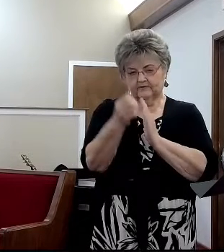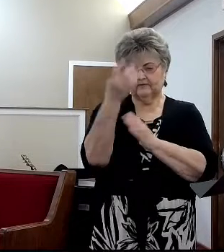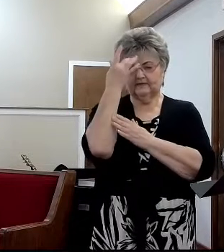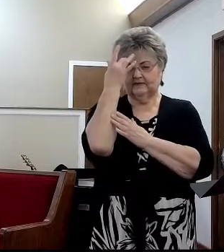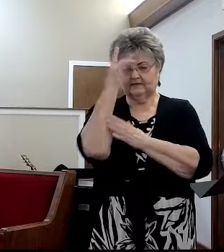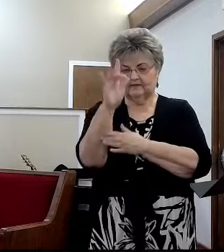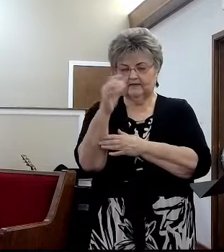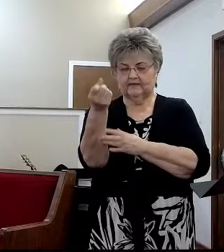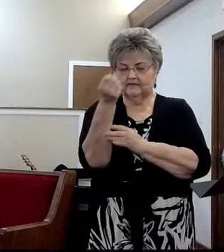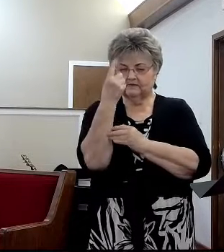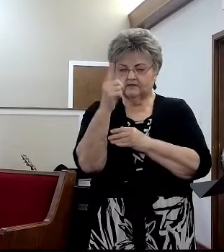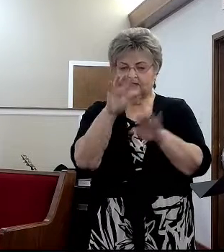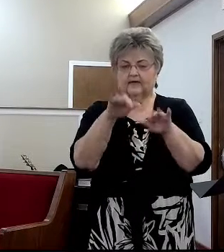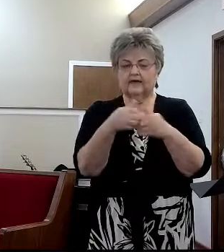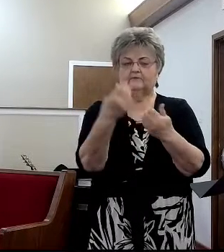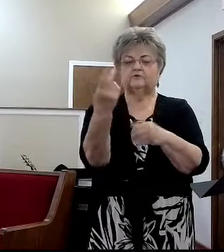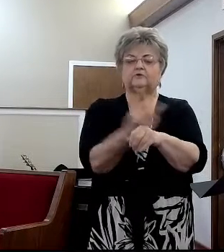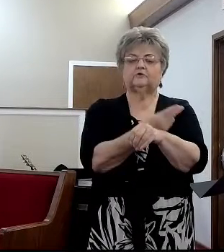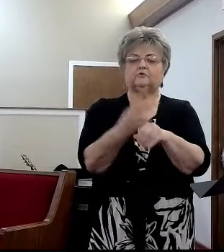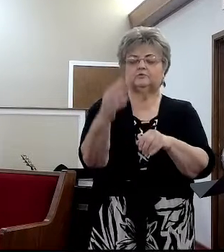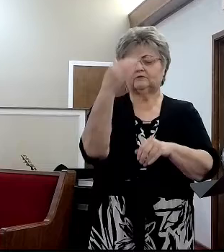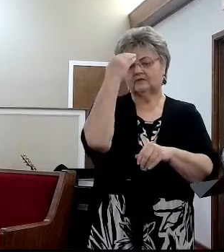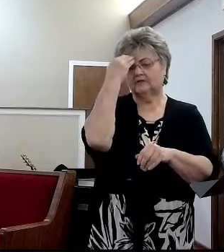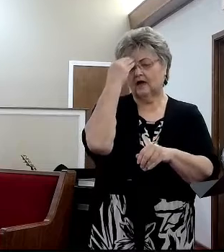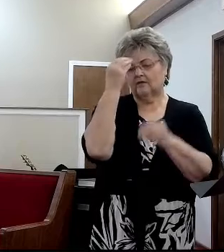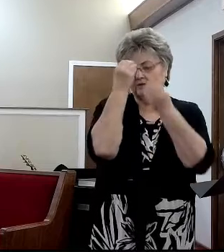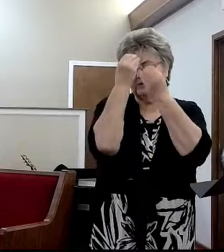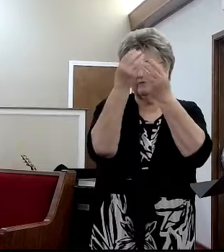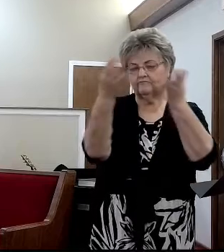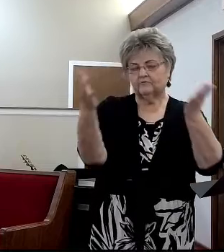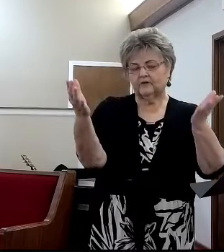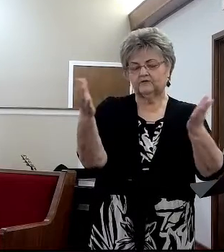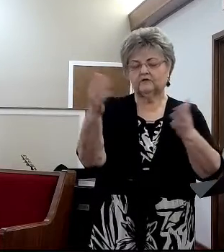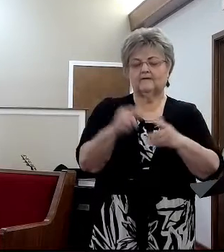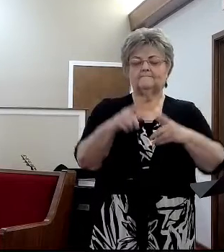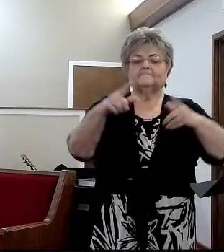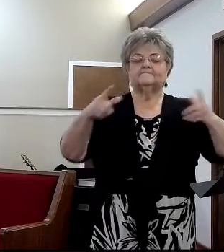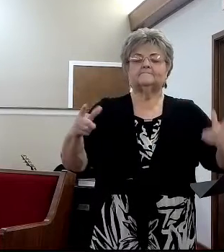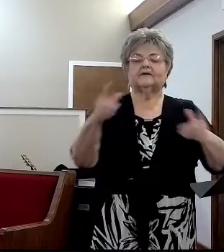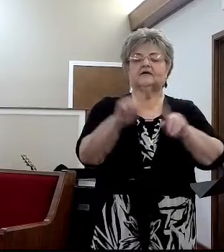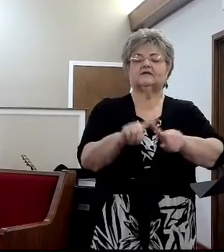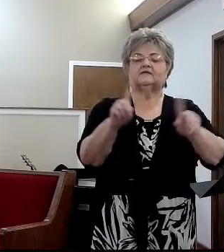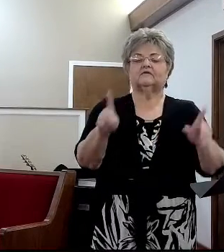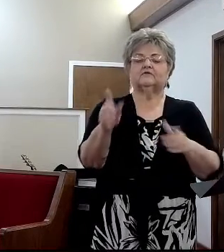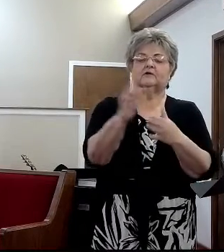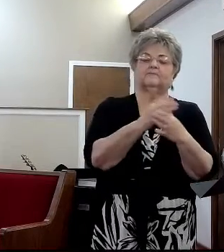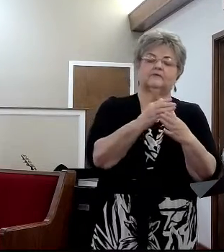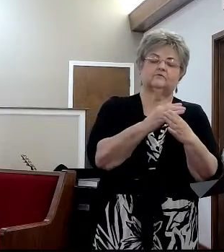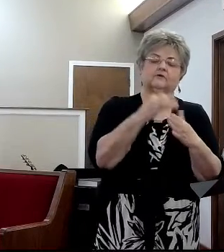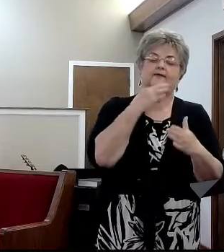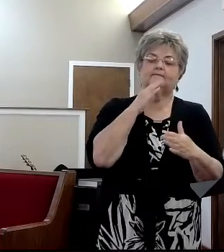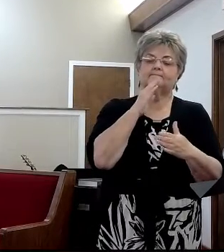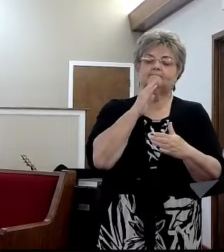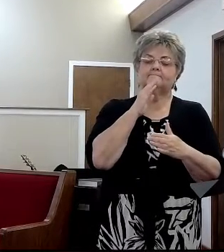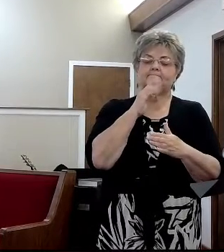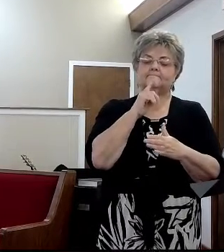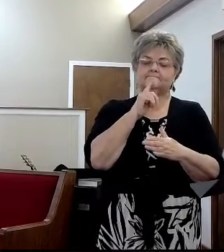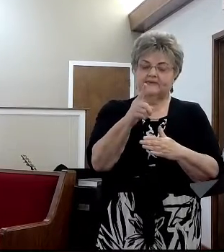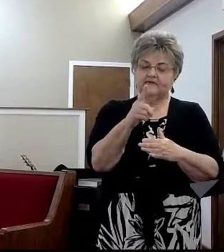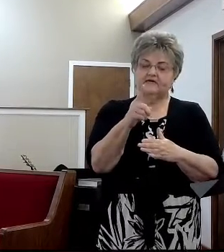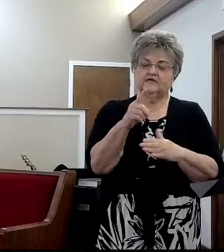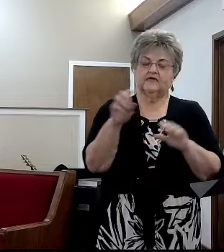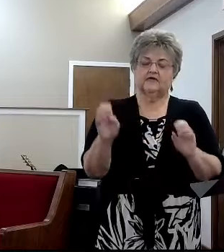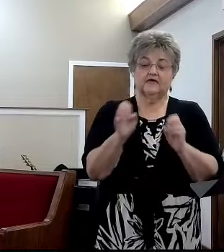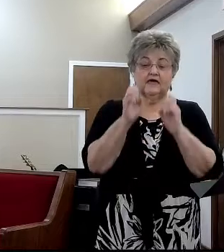use knowledge or information. There's a big difference between being educated and being wise. We get